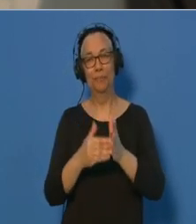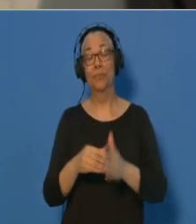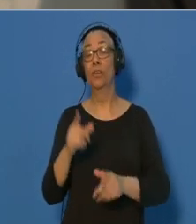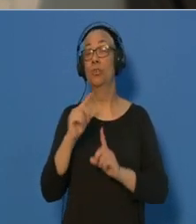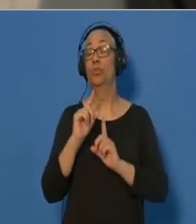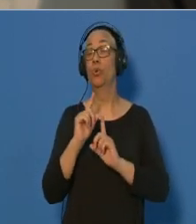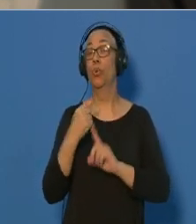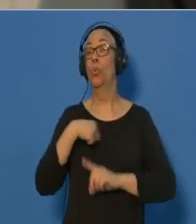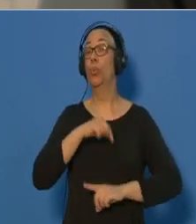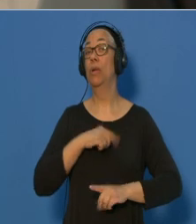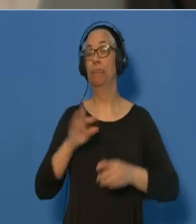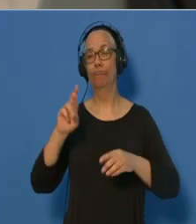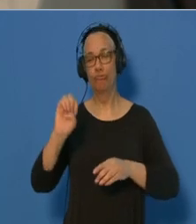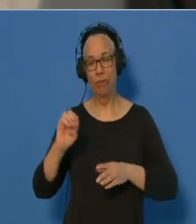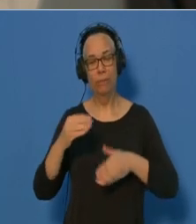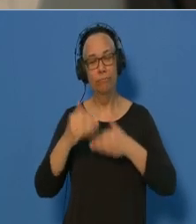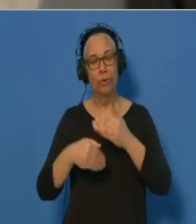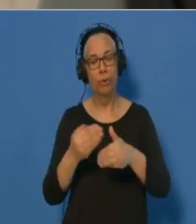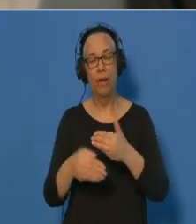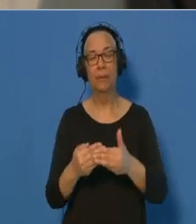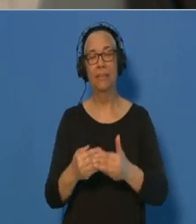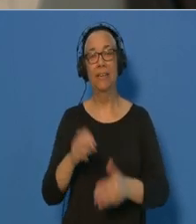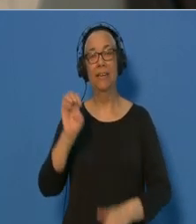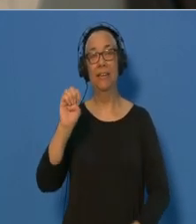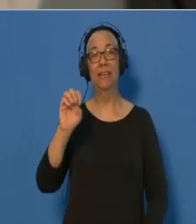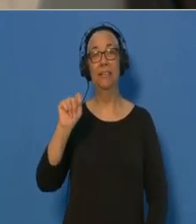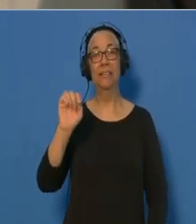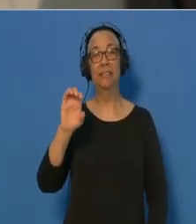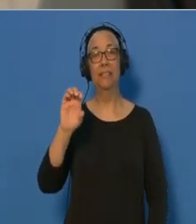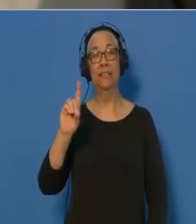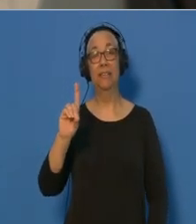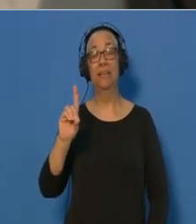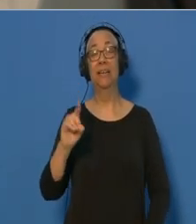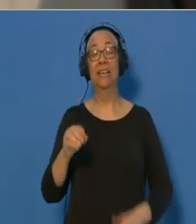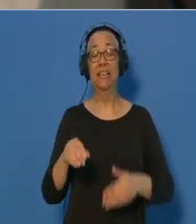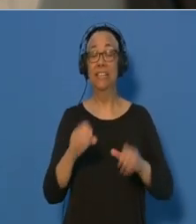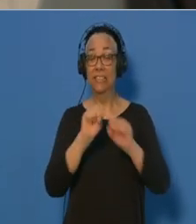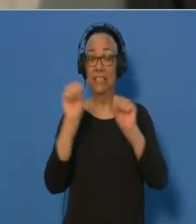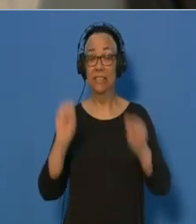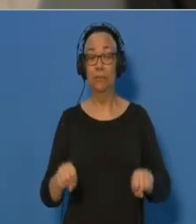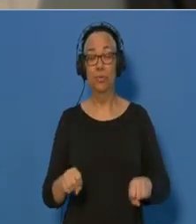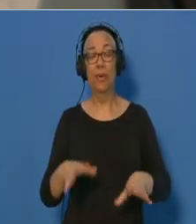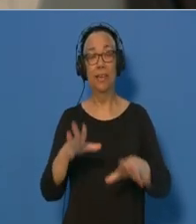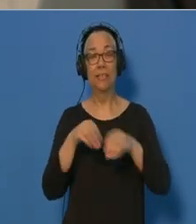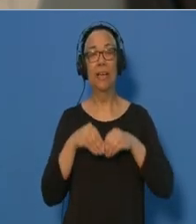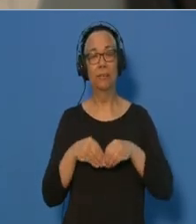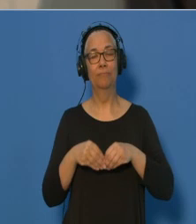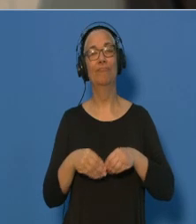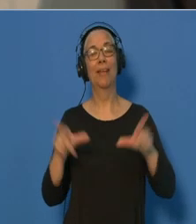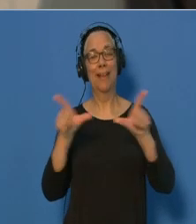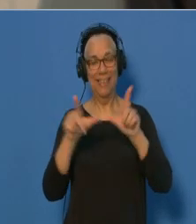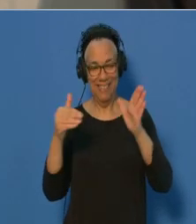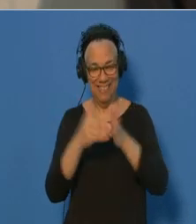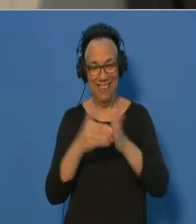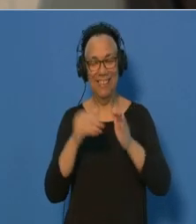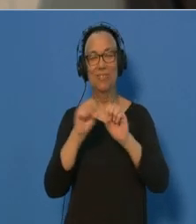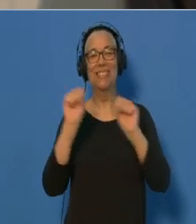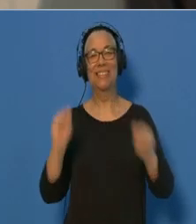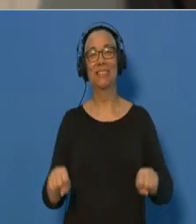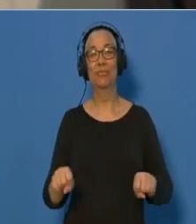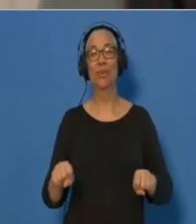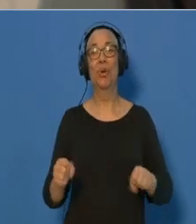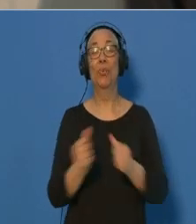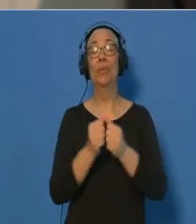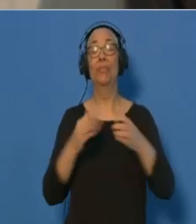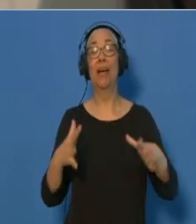TCD is reprogramming the ETCD system to accept relicense submissions without having completed a